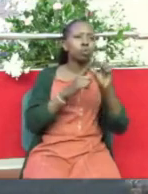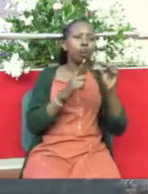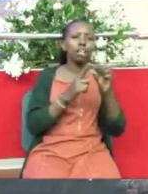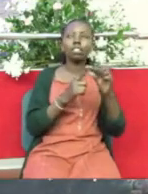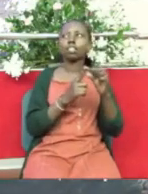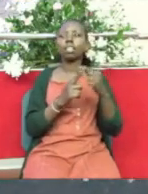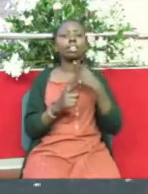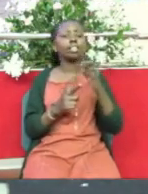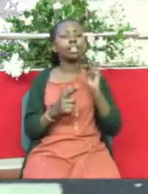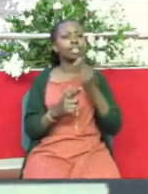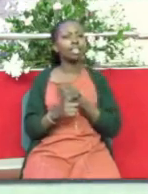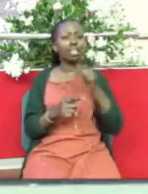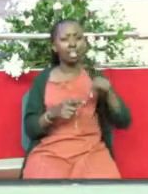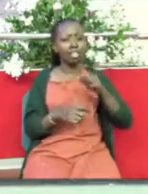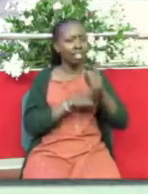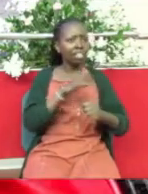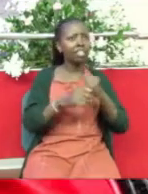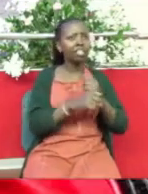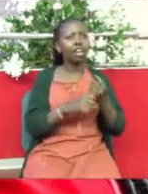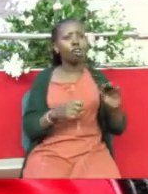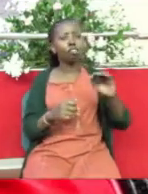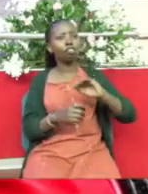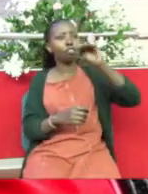And he told us that in this year of threshing the